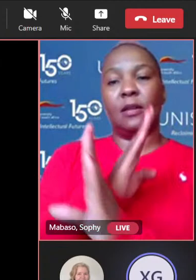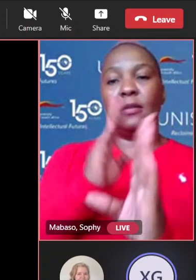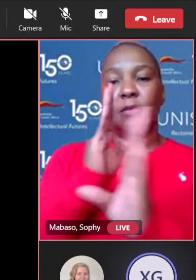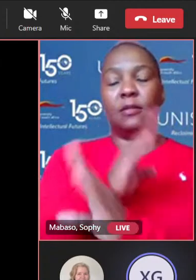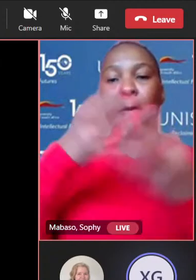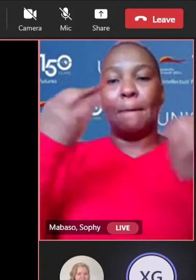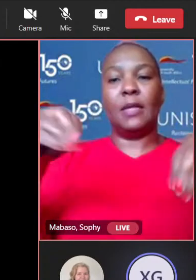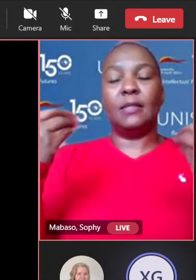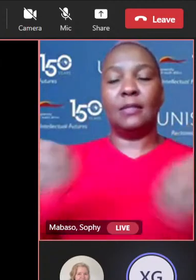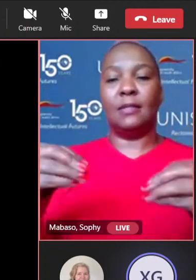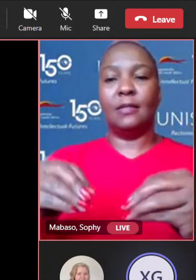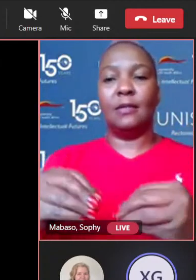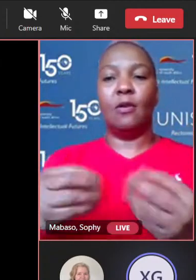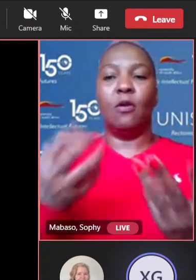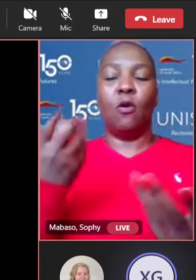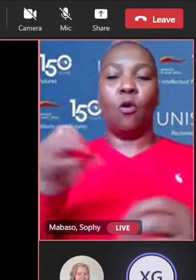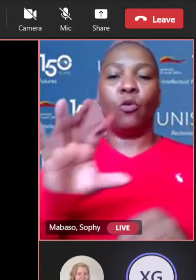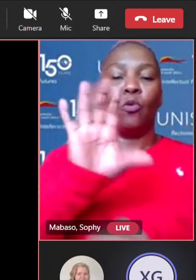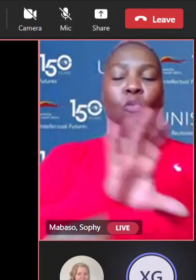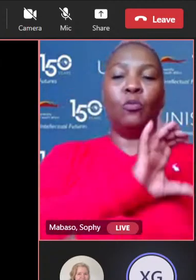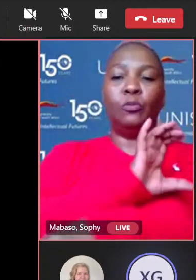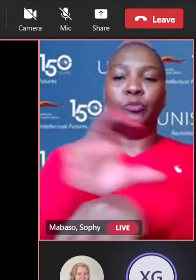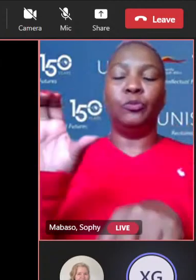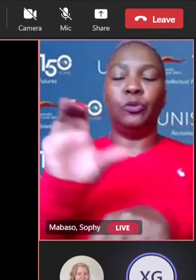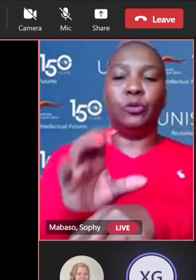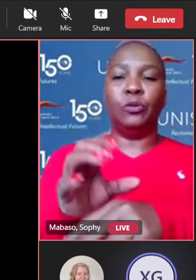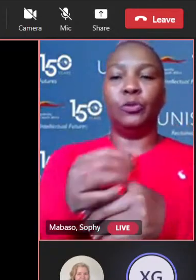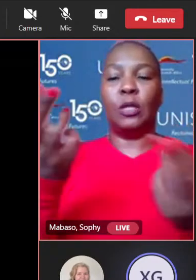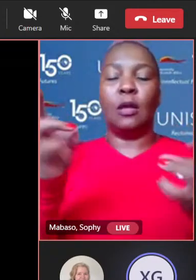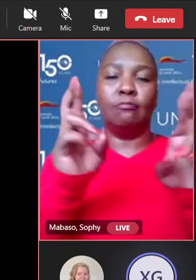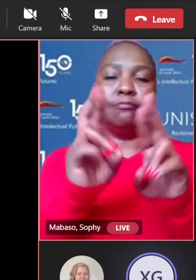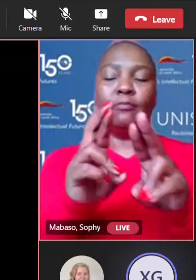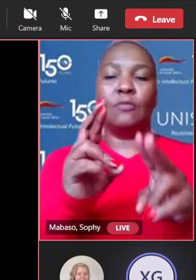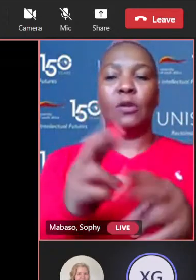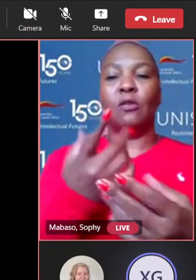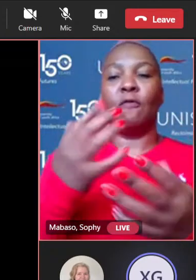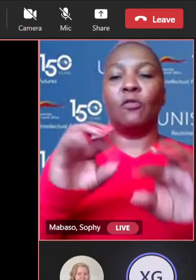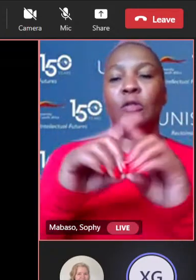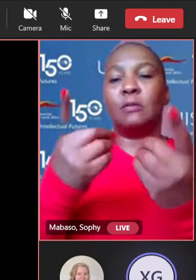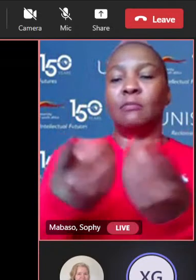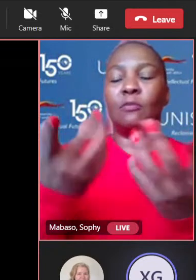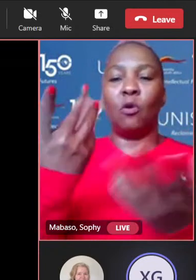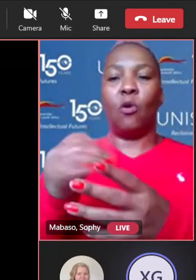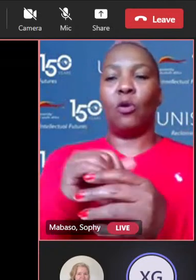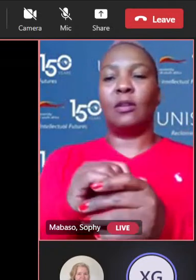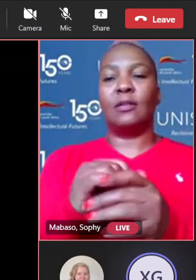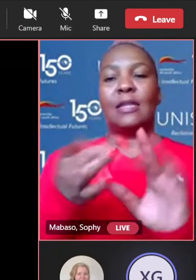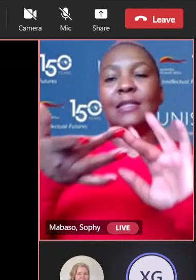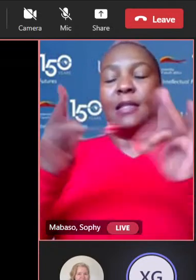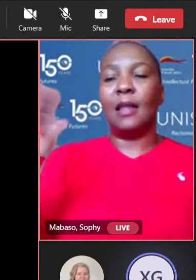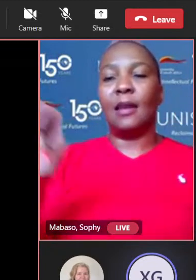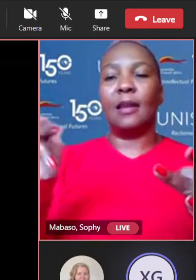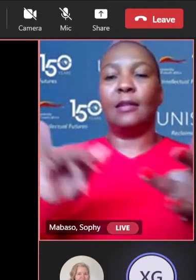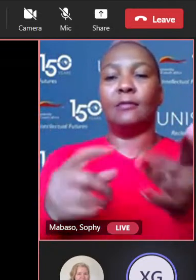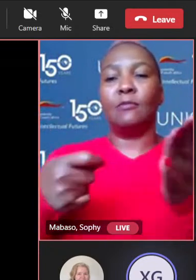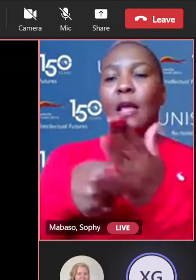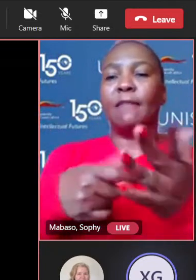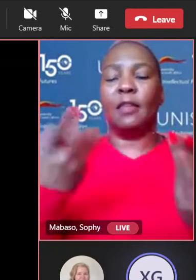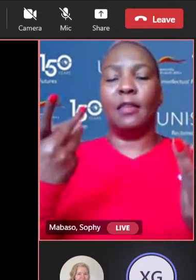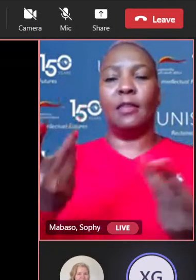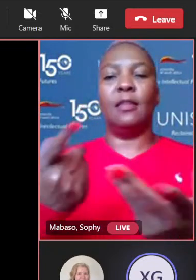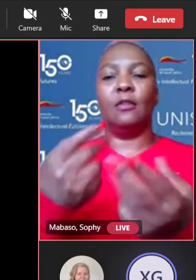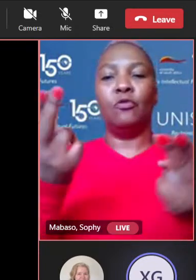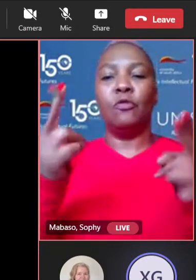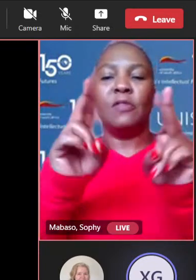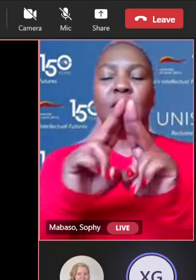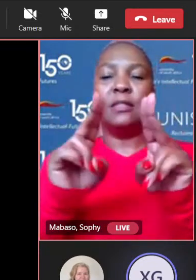businesses or computer facilities, or we can call them internet cafes, whatever they call them, where the university goes into